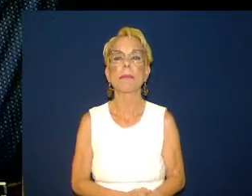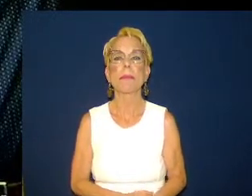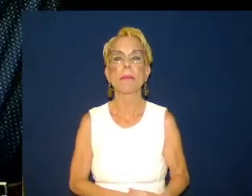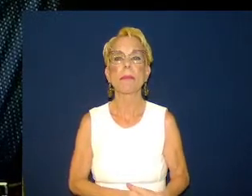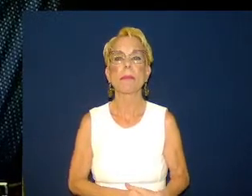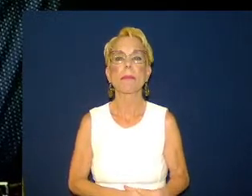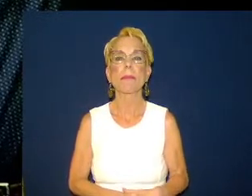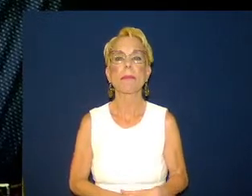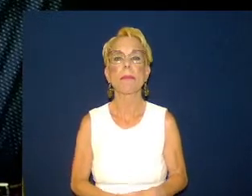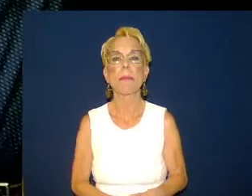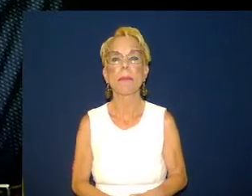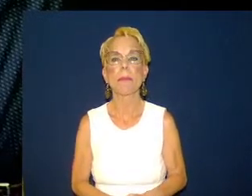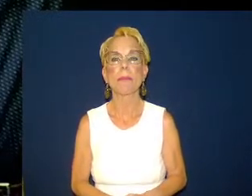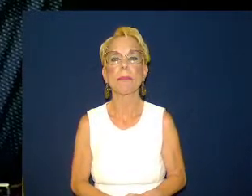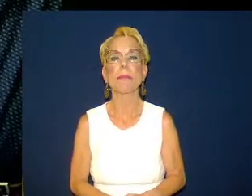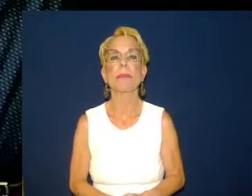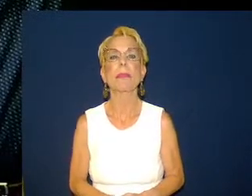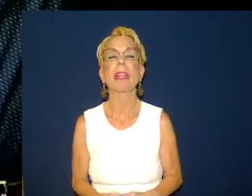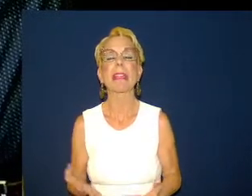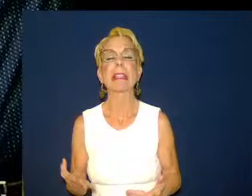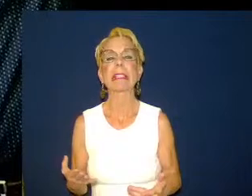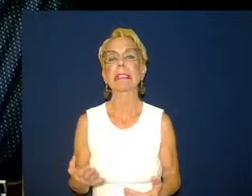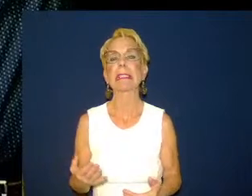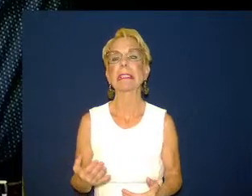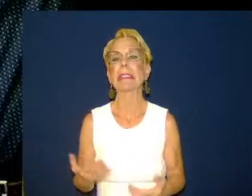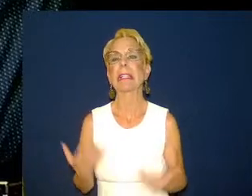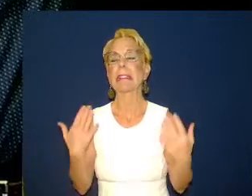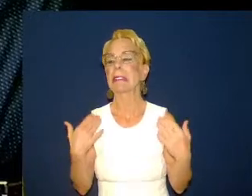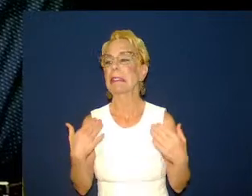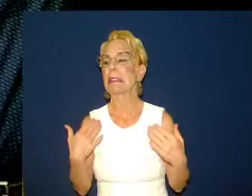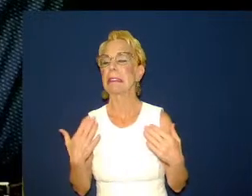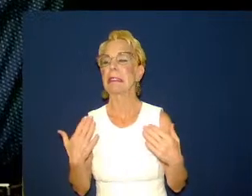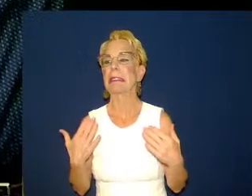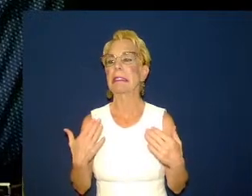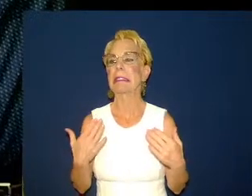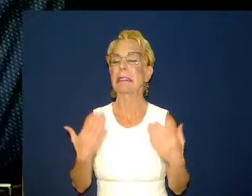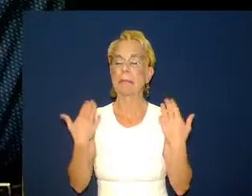I need to let go and let God and surrender it all to Him.